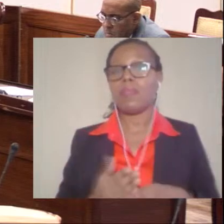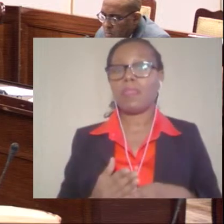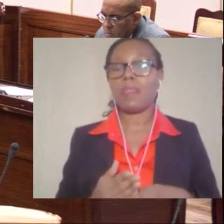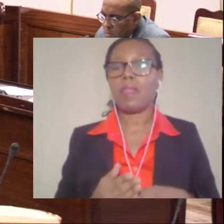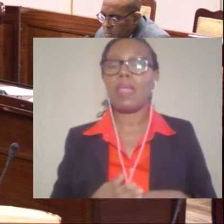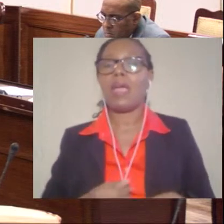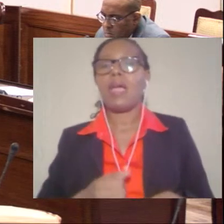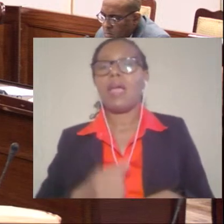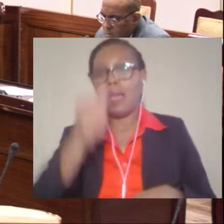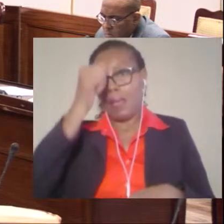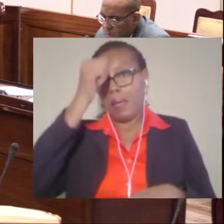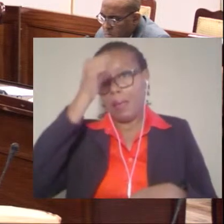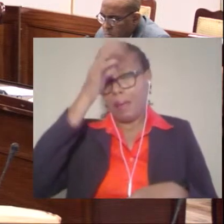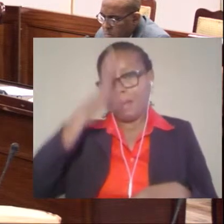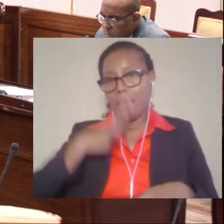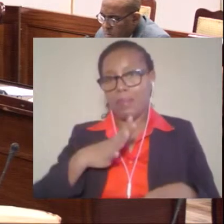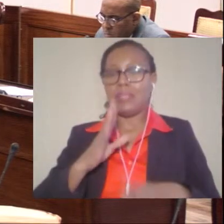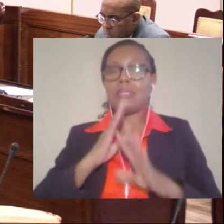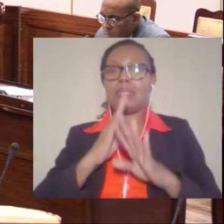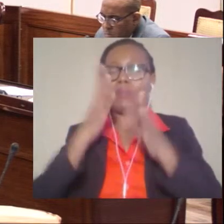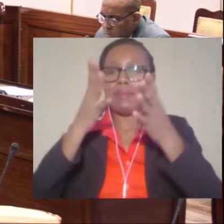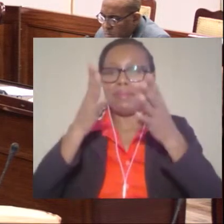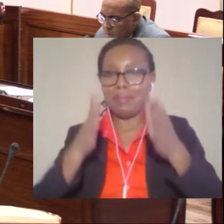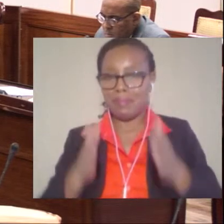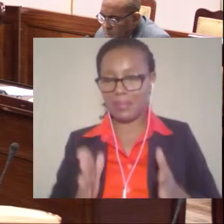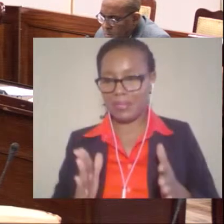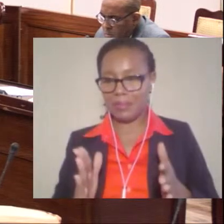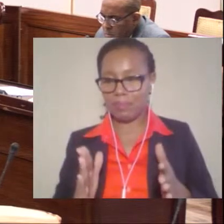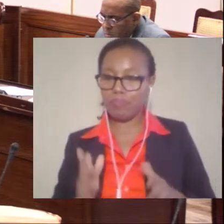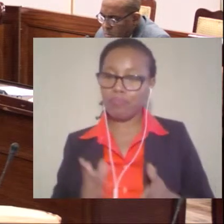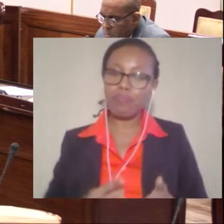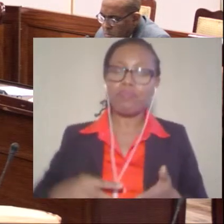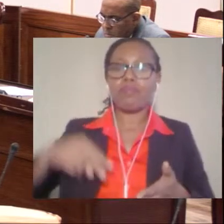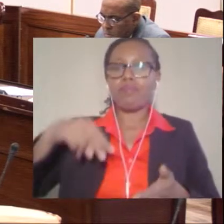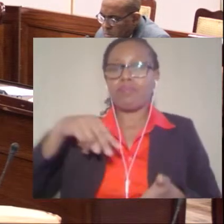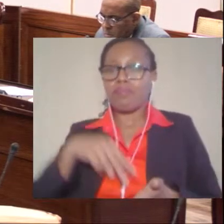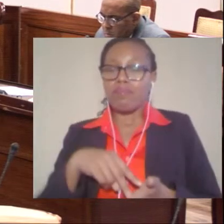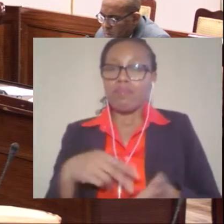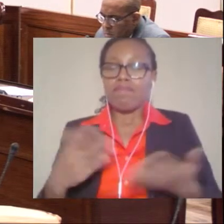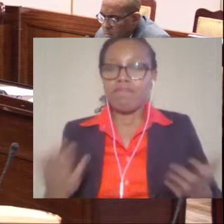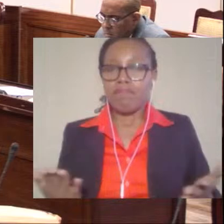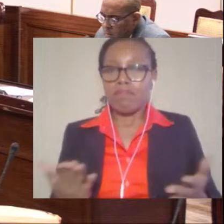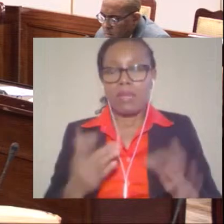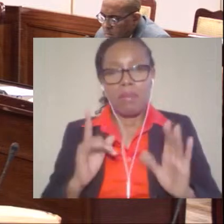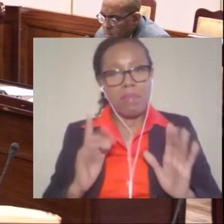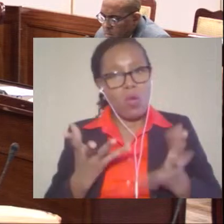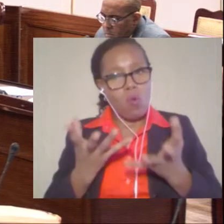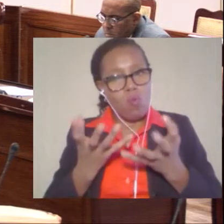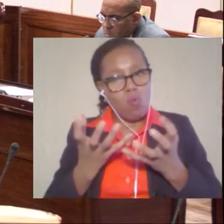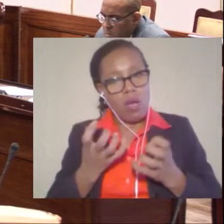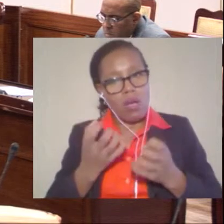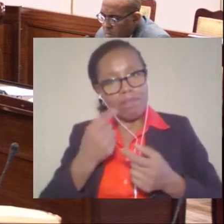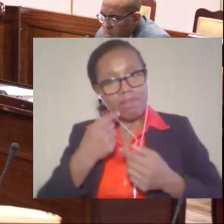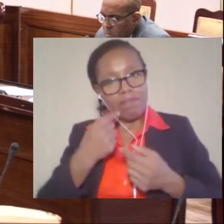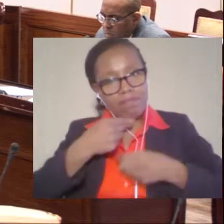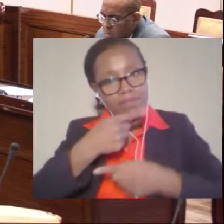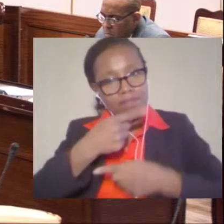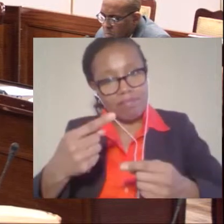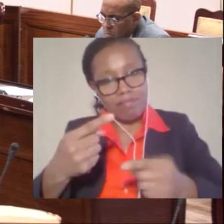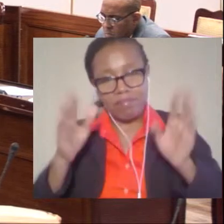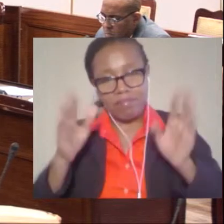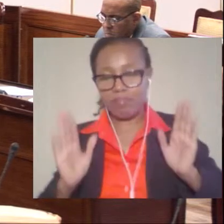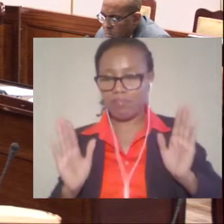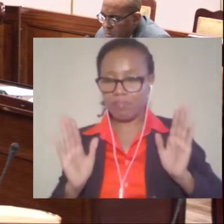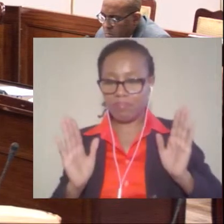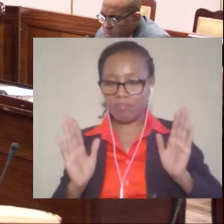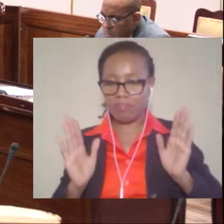And I'm doing so reluctantly because I really don't want to give oxygen to that